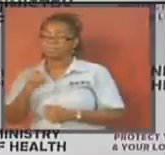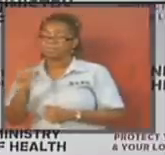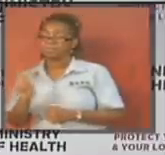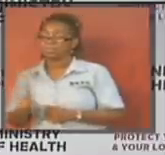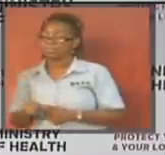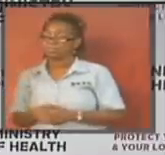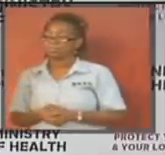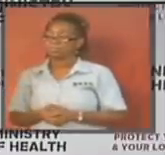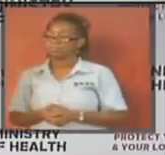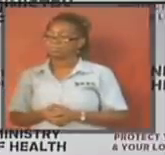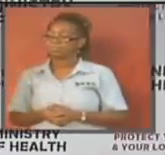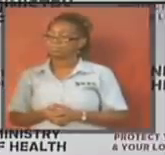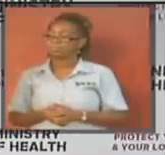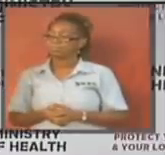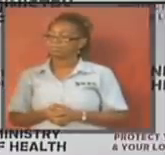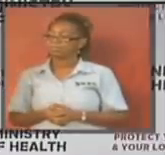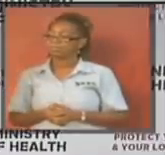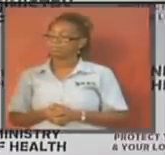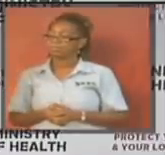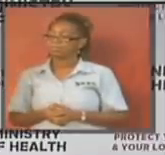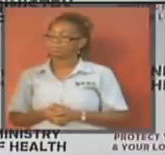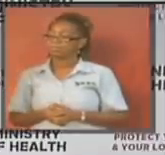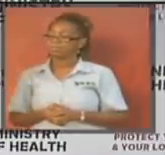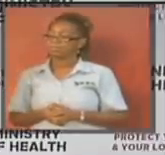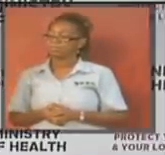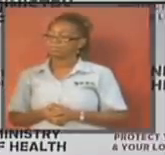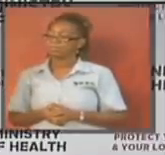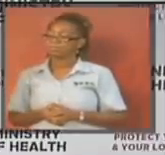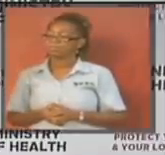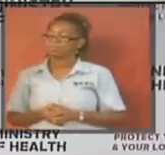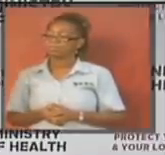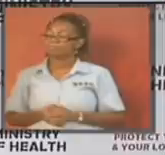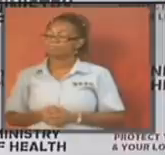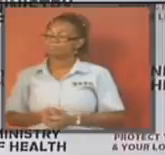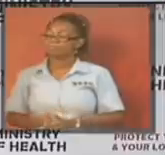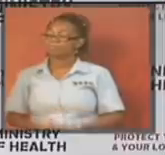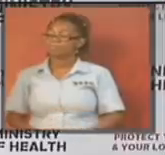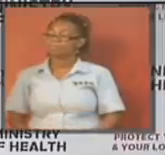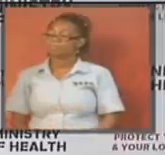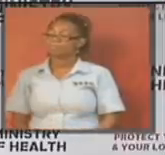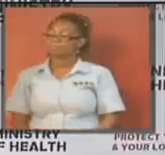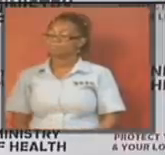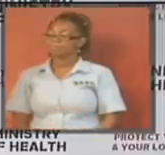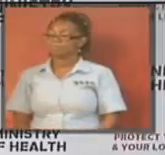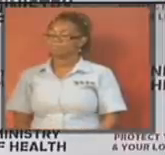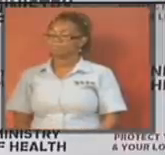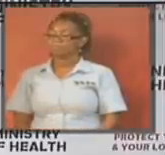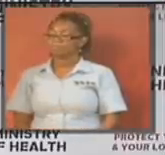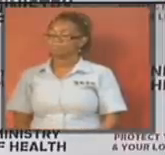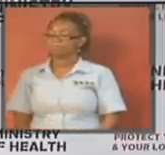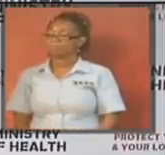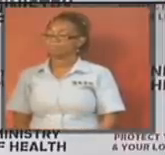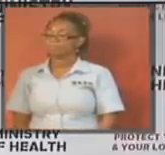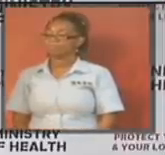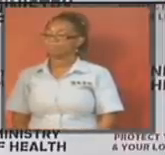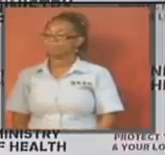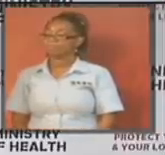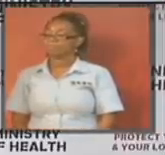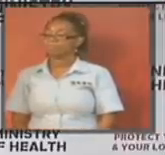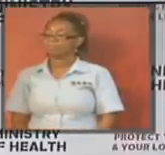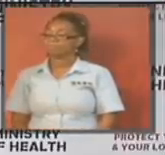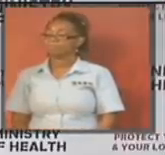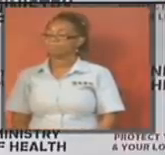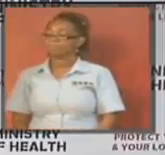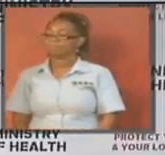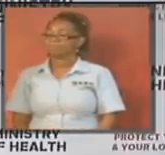I-95.5, ready for your questions. Yes, good morning to you all and to everyone there. My one question coming